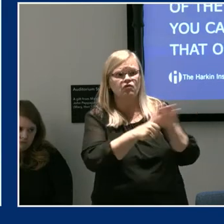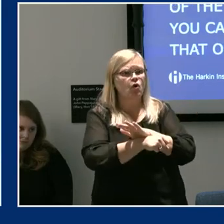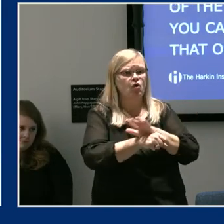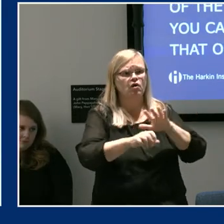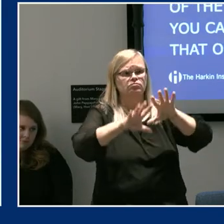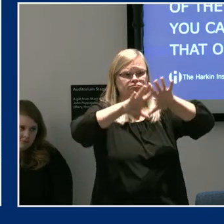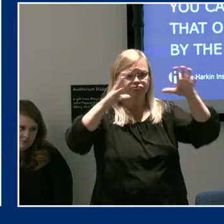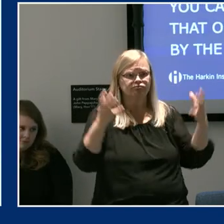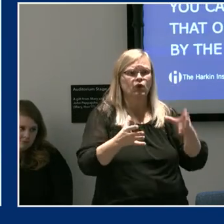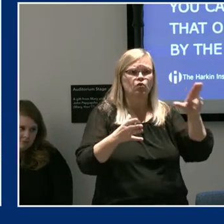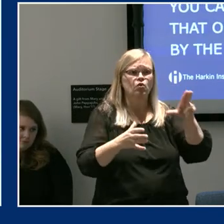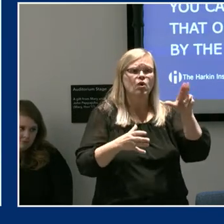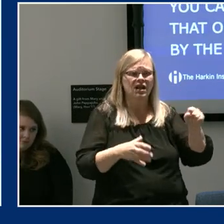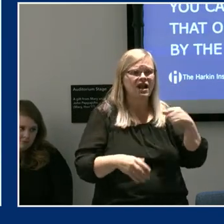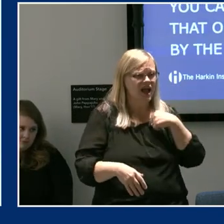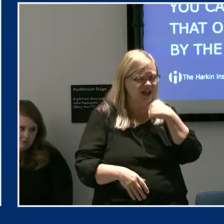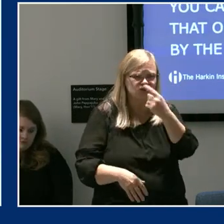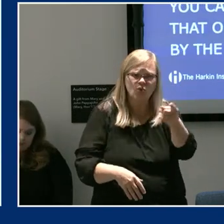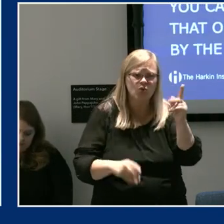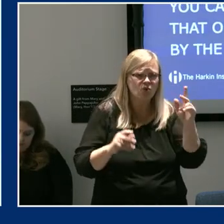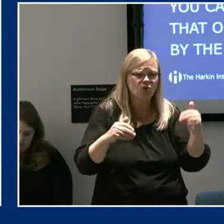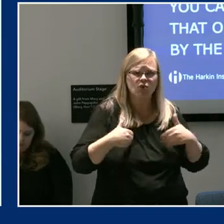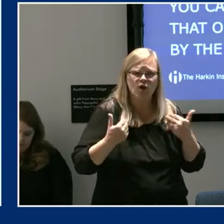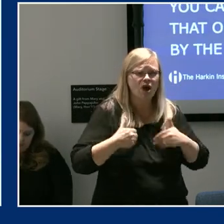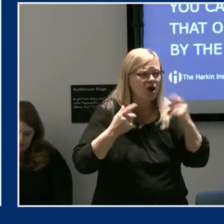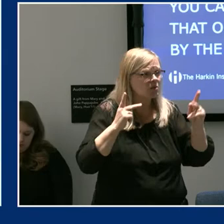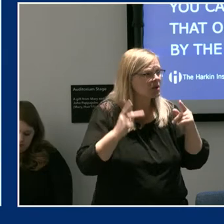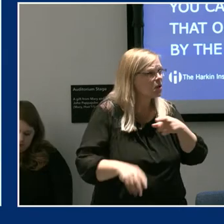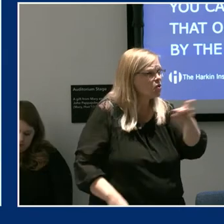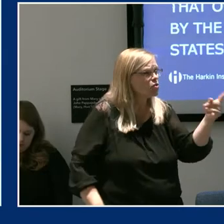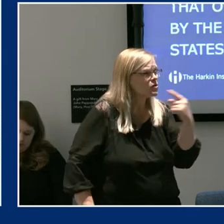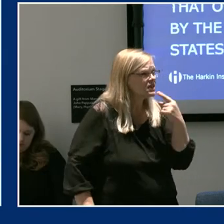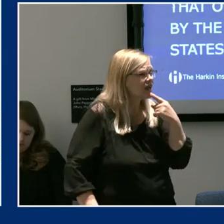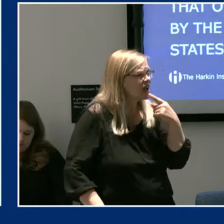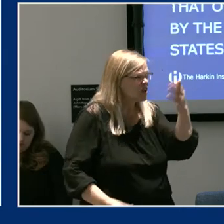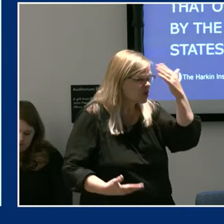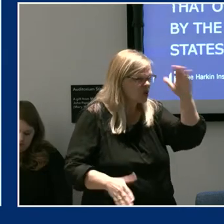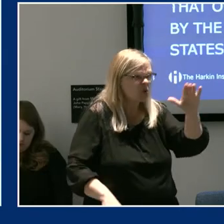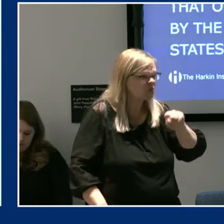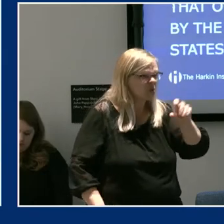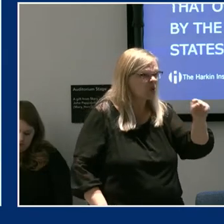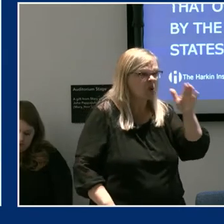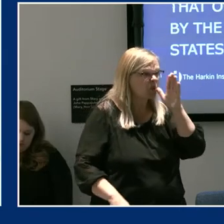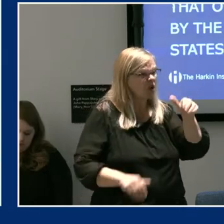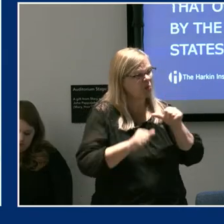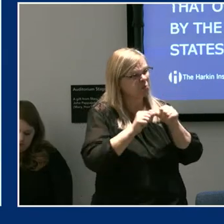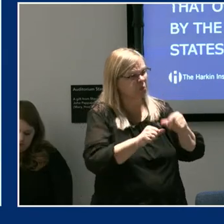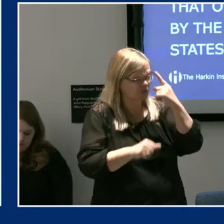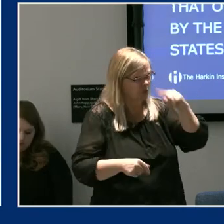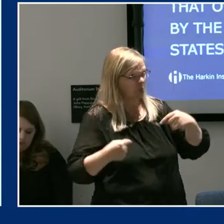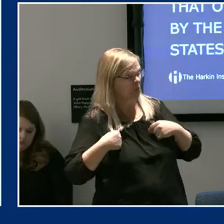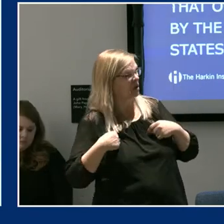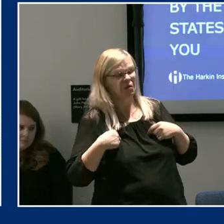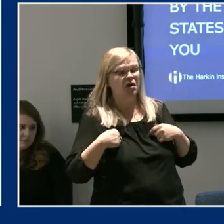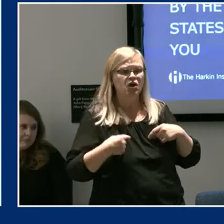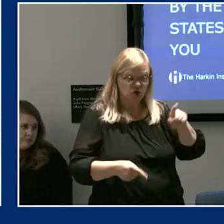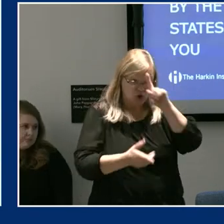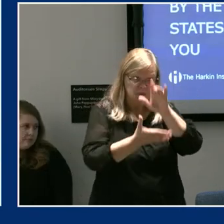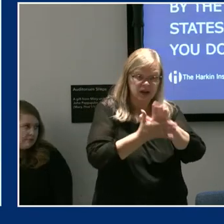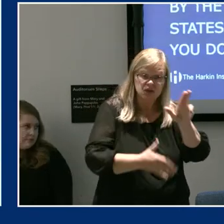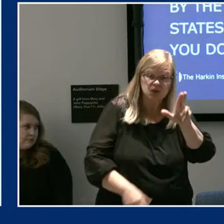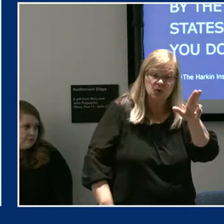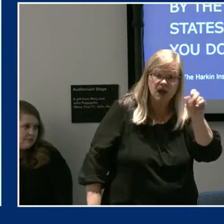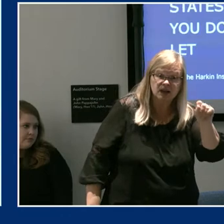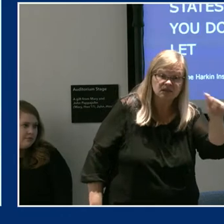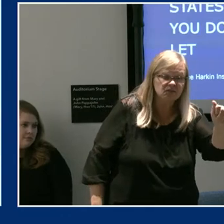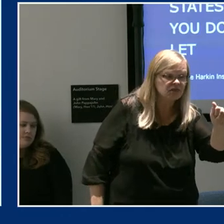entire United States. So I used to tell young people, you say, you don't know if Social Security will be there. Let me ask you a question. Do you believe the United States of